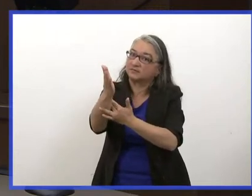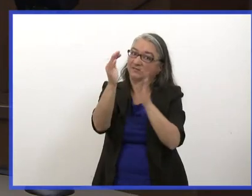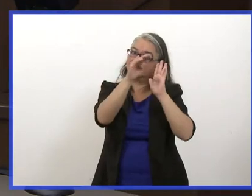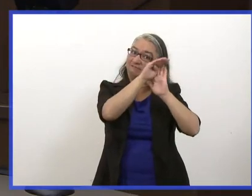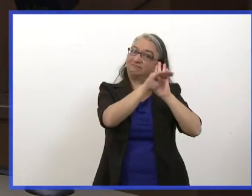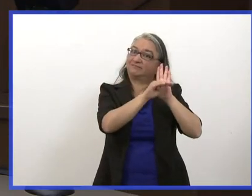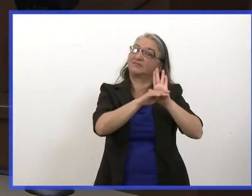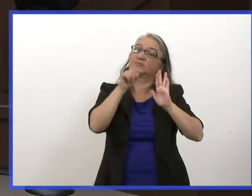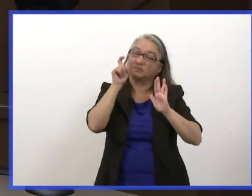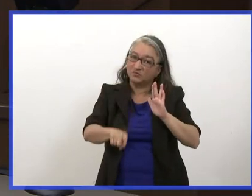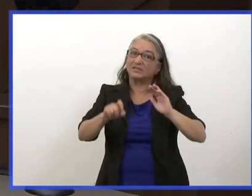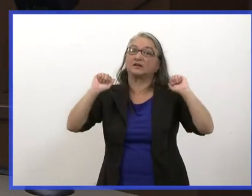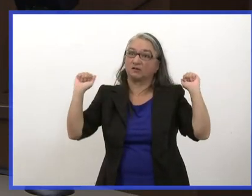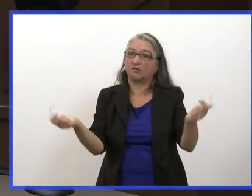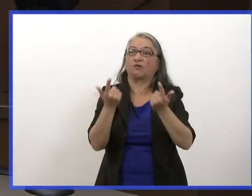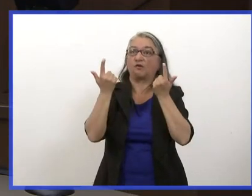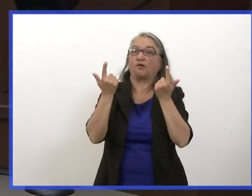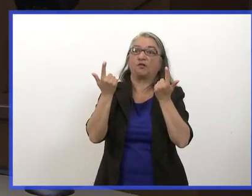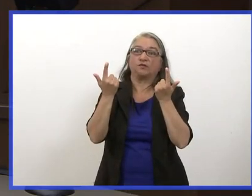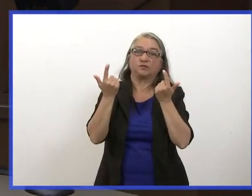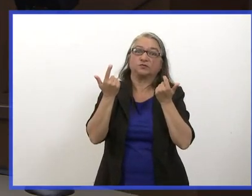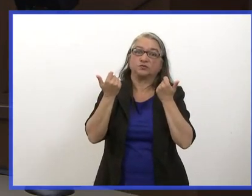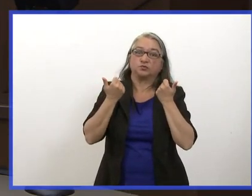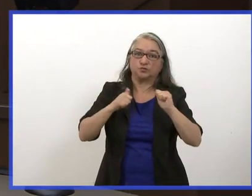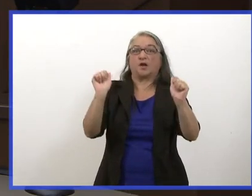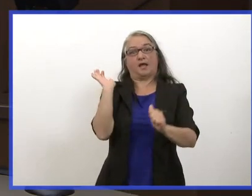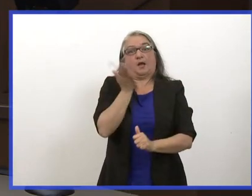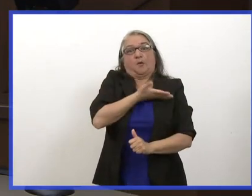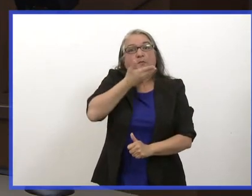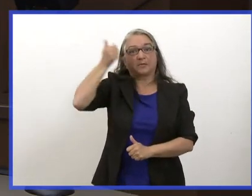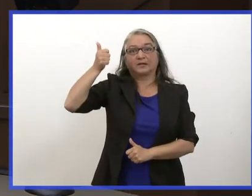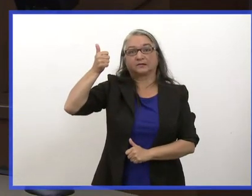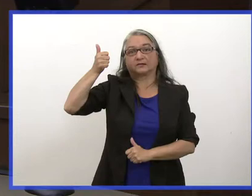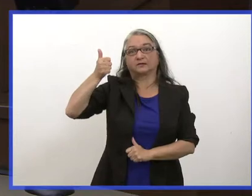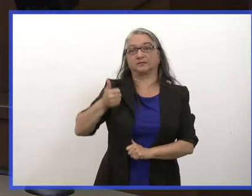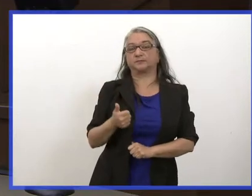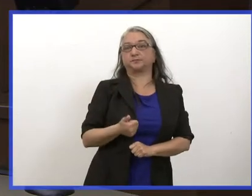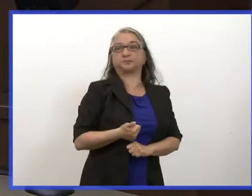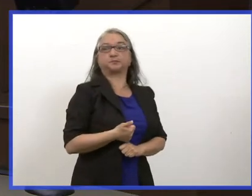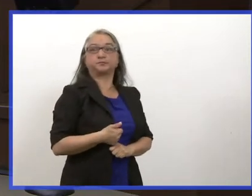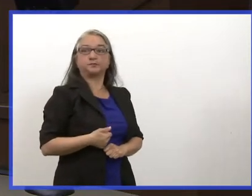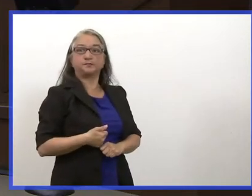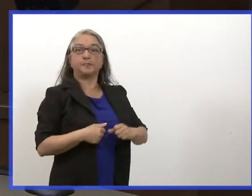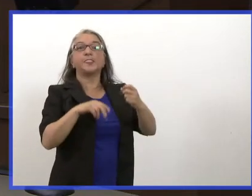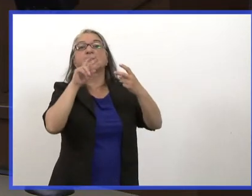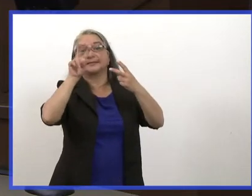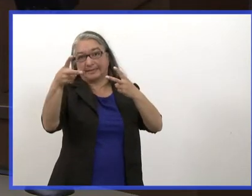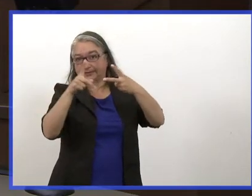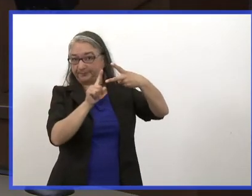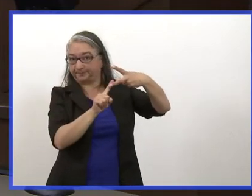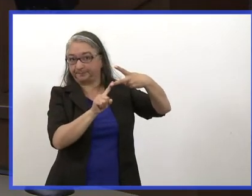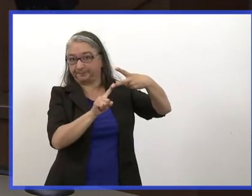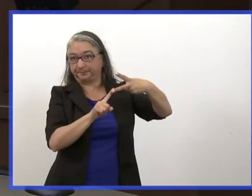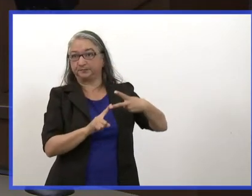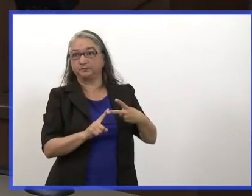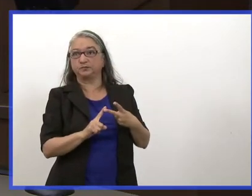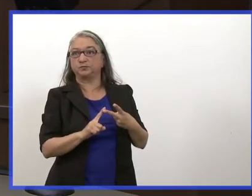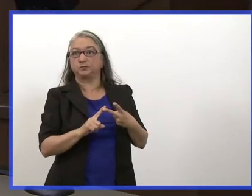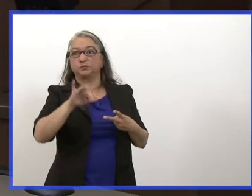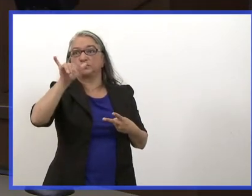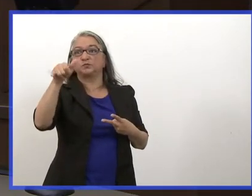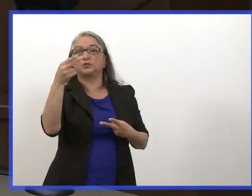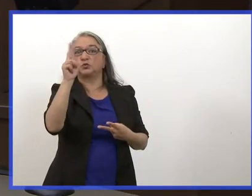Okay, thanks. I'm wondering about the June 7th return to school target that you've set for these